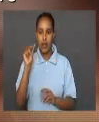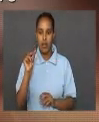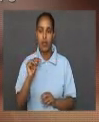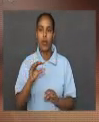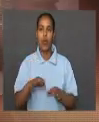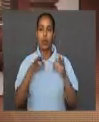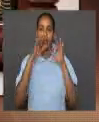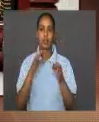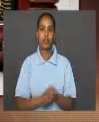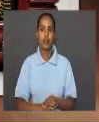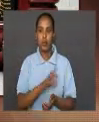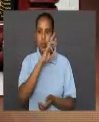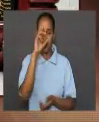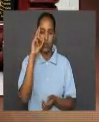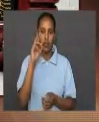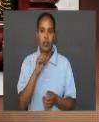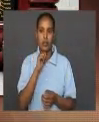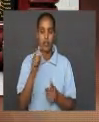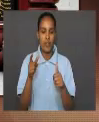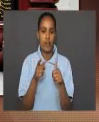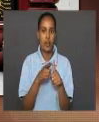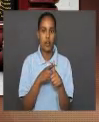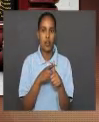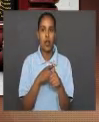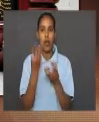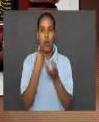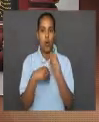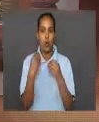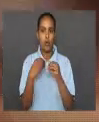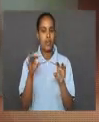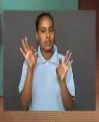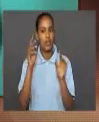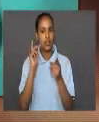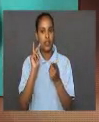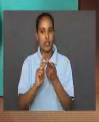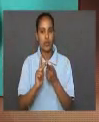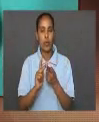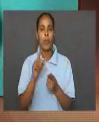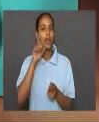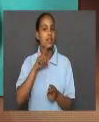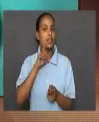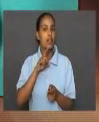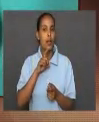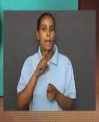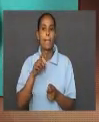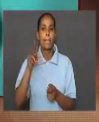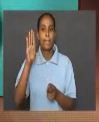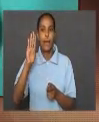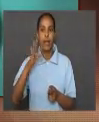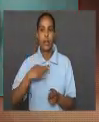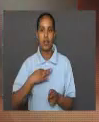non-conductive. Because it was the first commercially successful plastic, bakelite